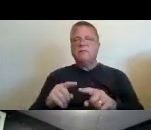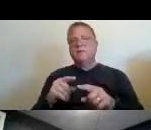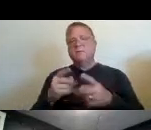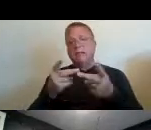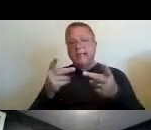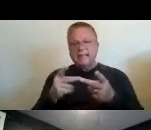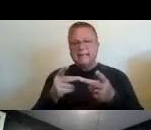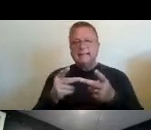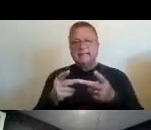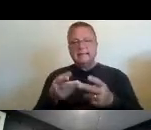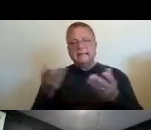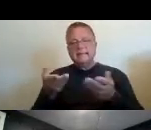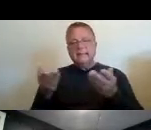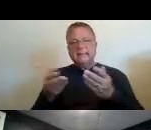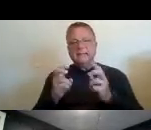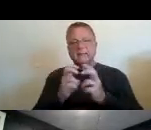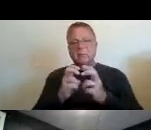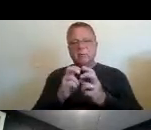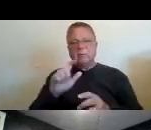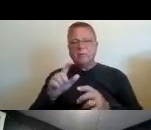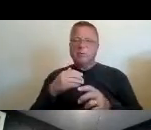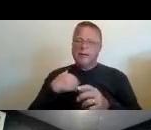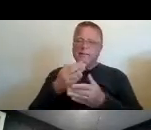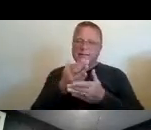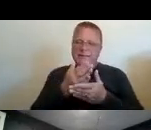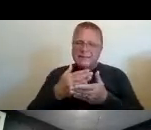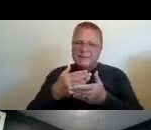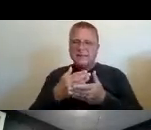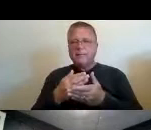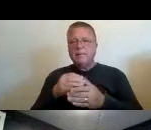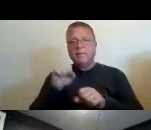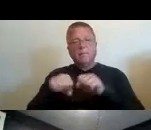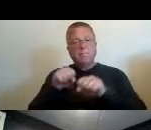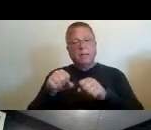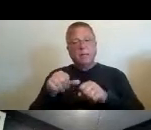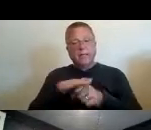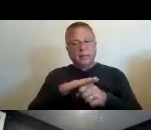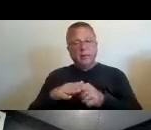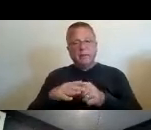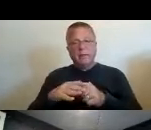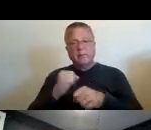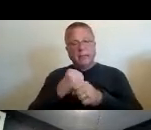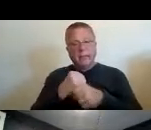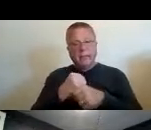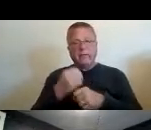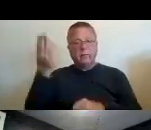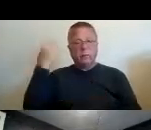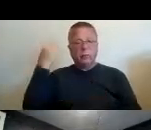have in the neighborhood. We have some bike facilities that have been created in